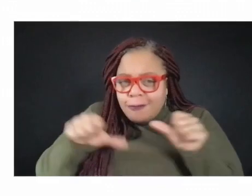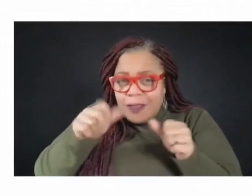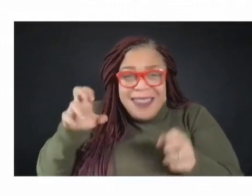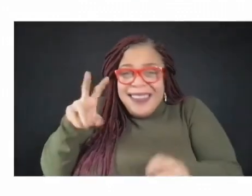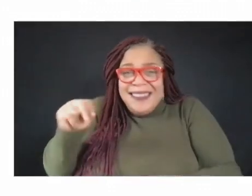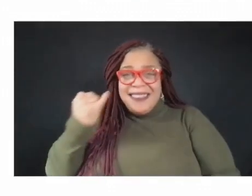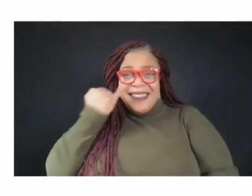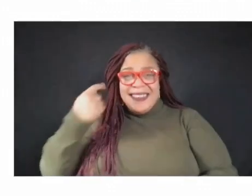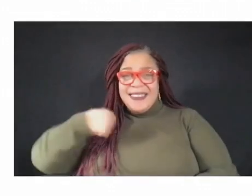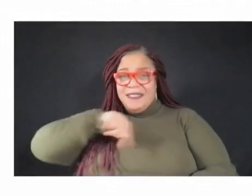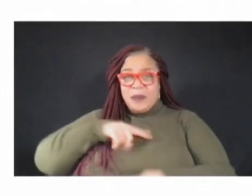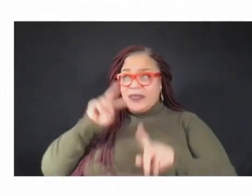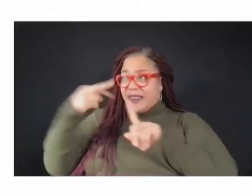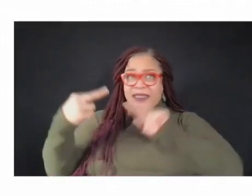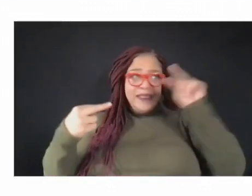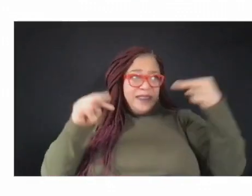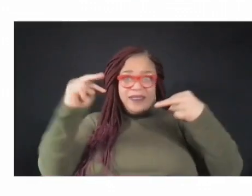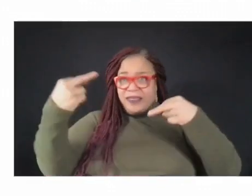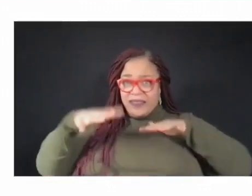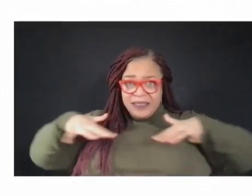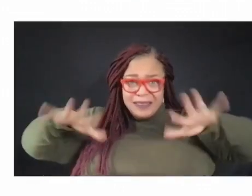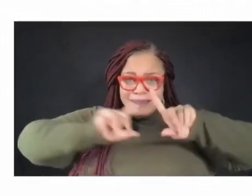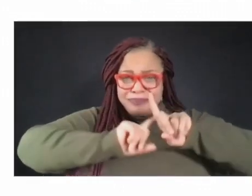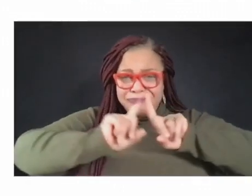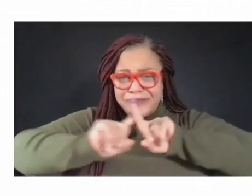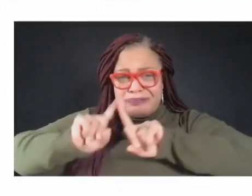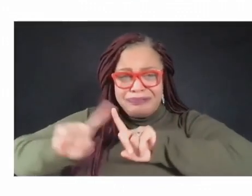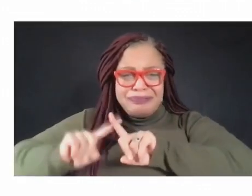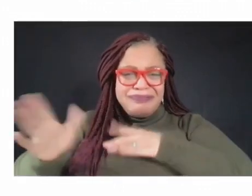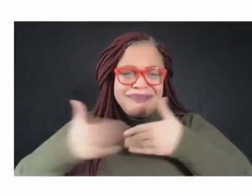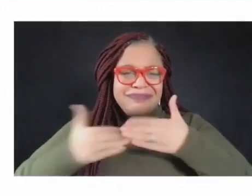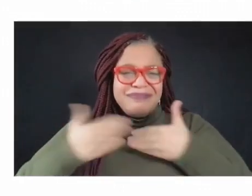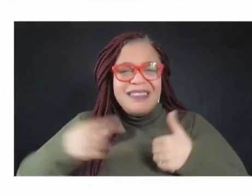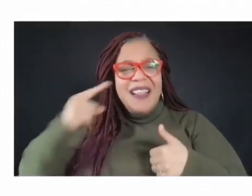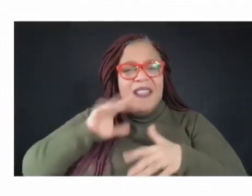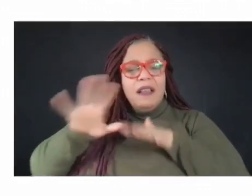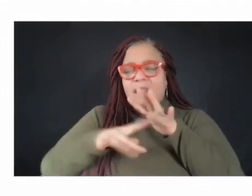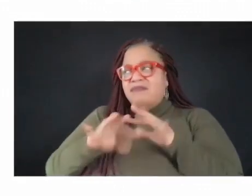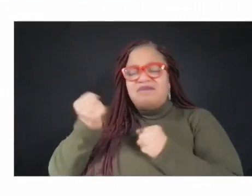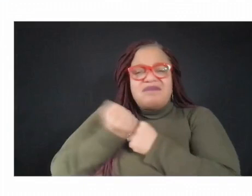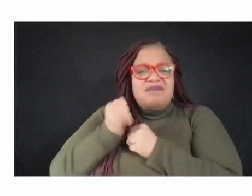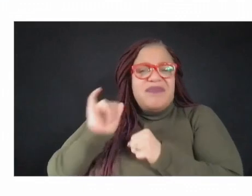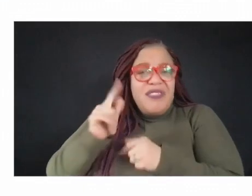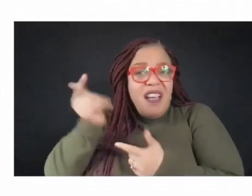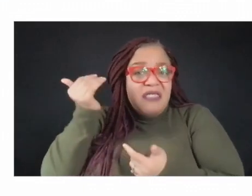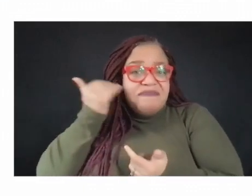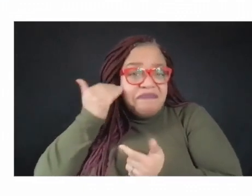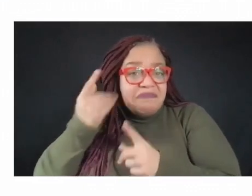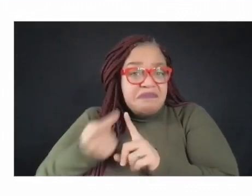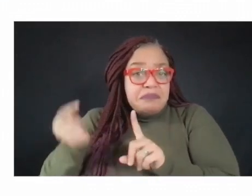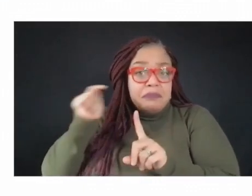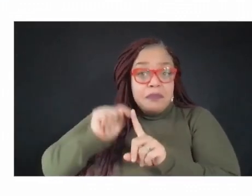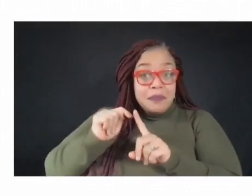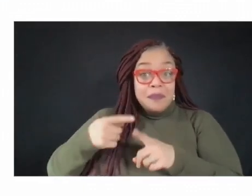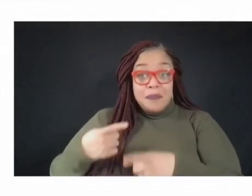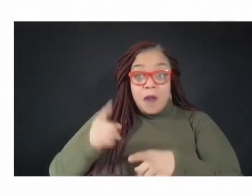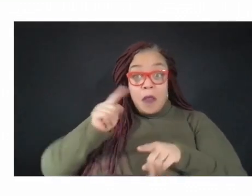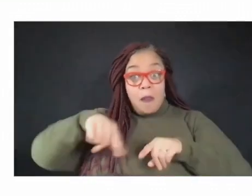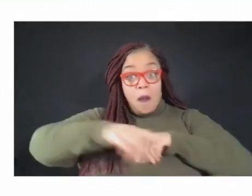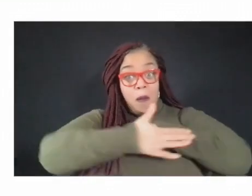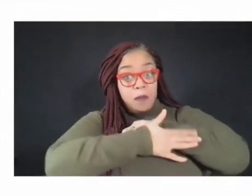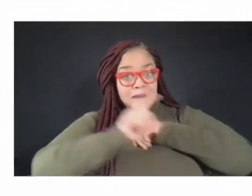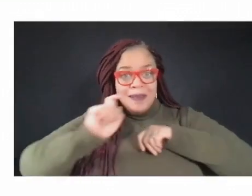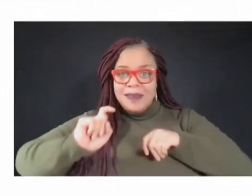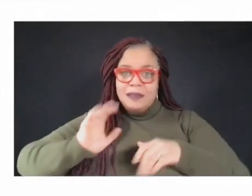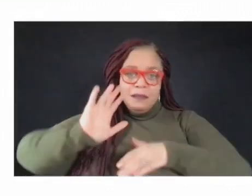to underscore that the countries need to, as a whole, and for local communities too,